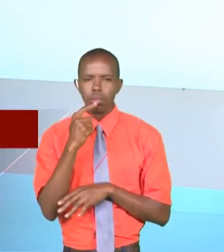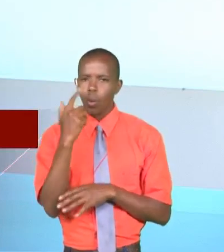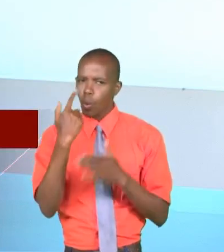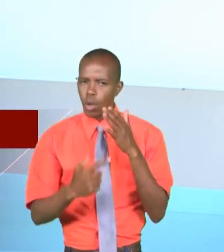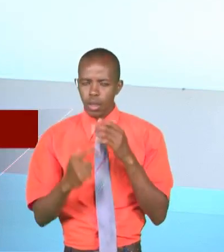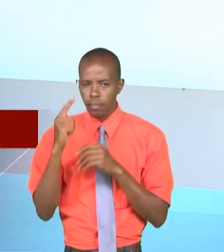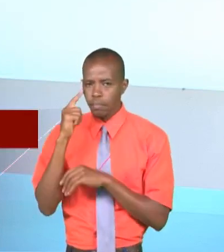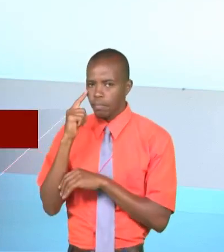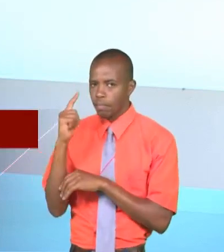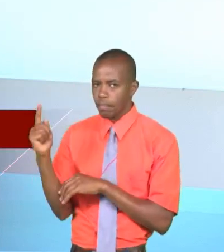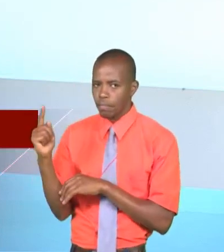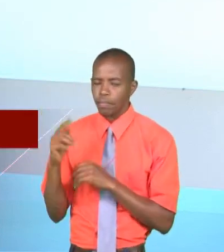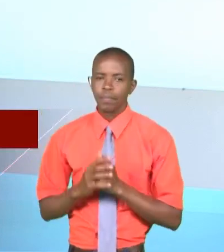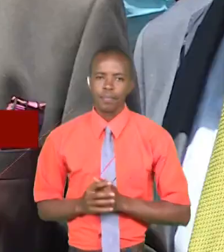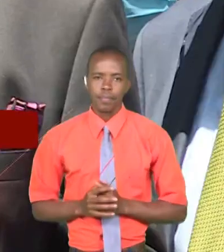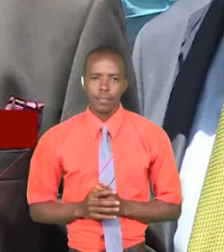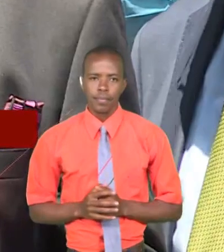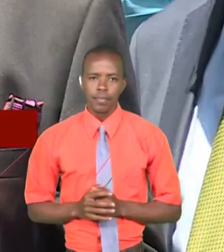this.